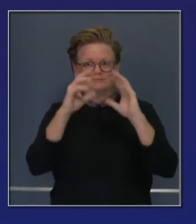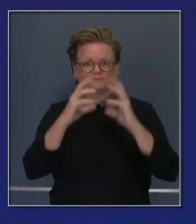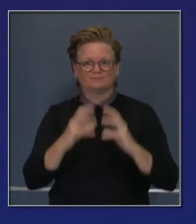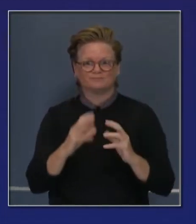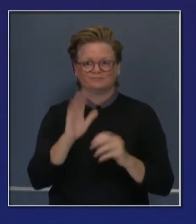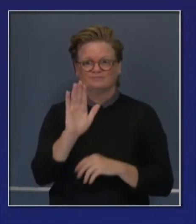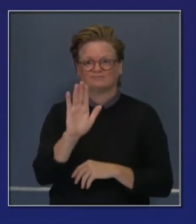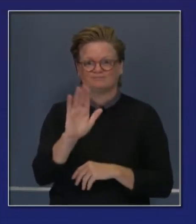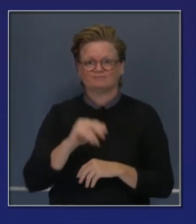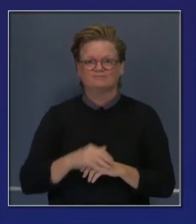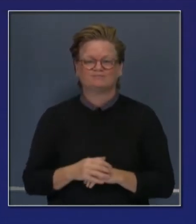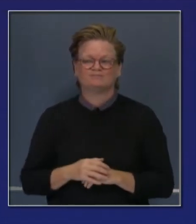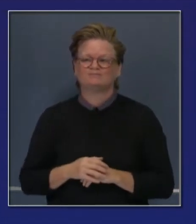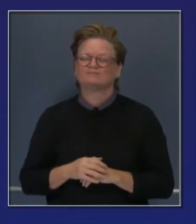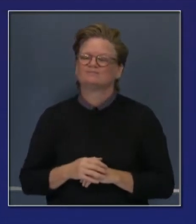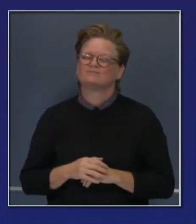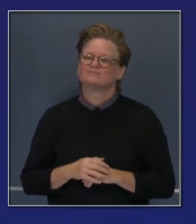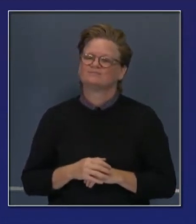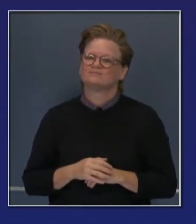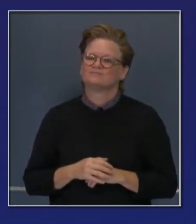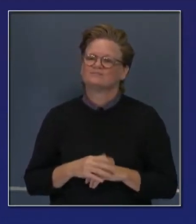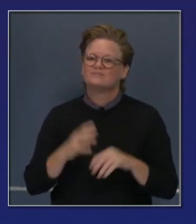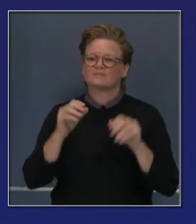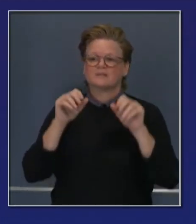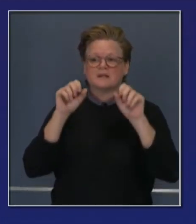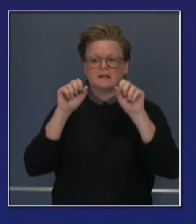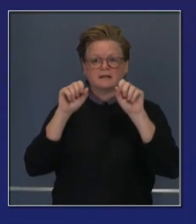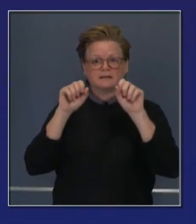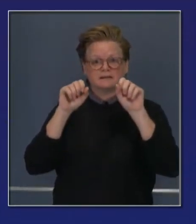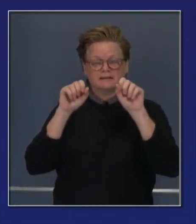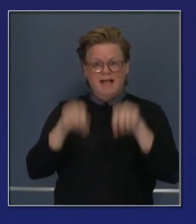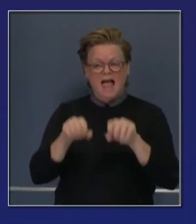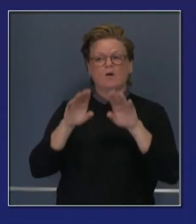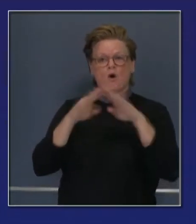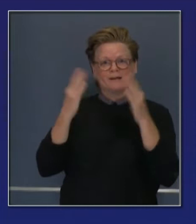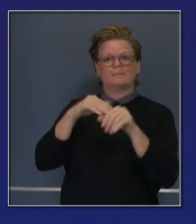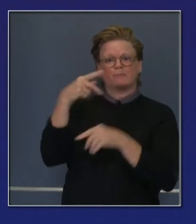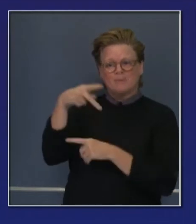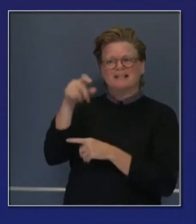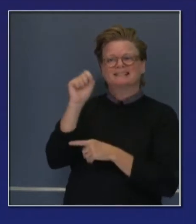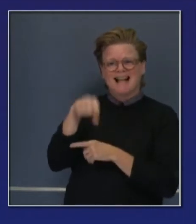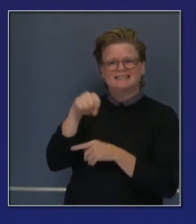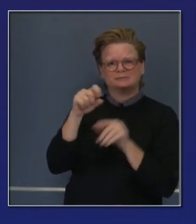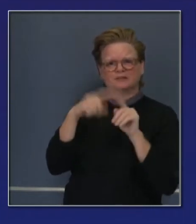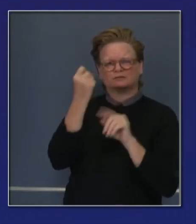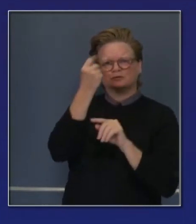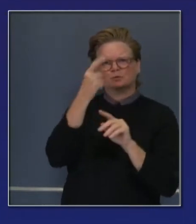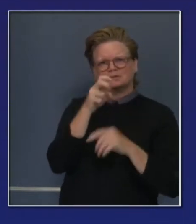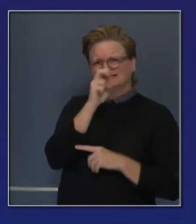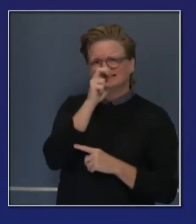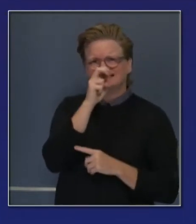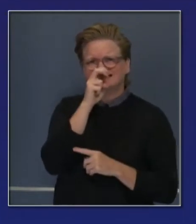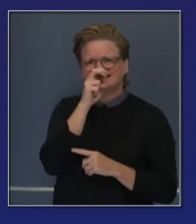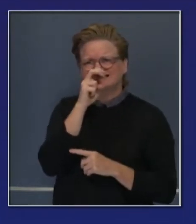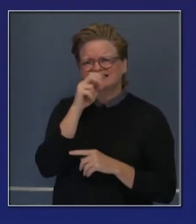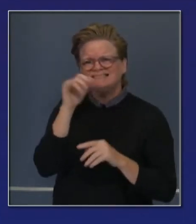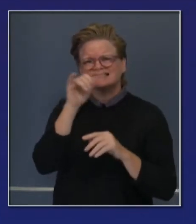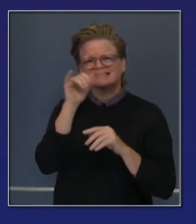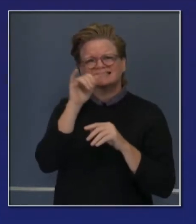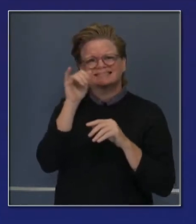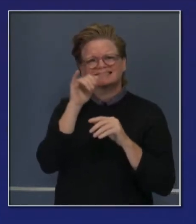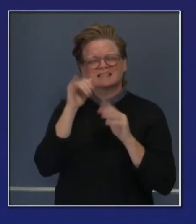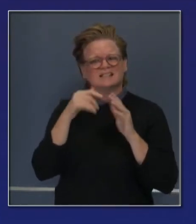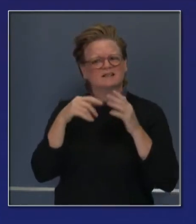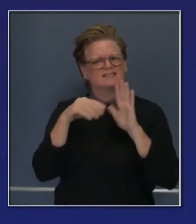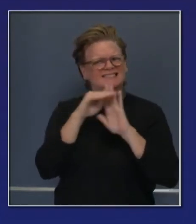category, can reopen. But all of this always subject to if indeed, local health authorities, local health officers